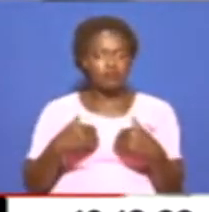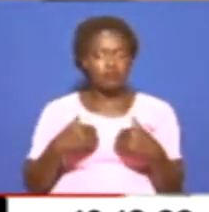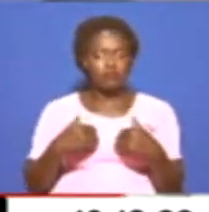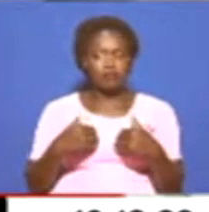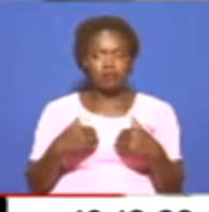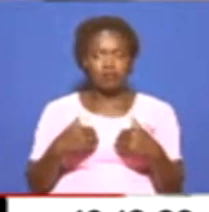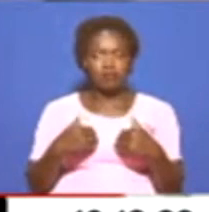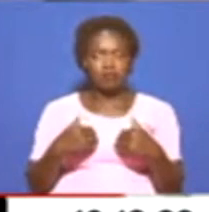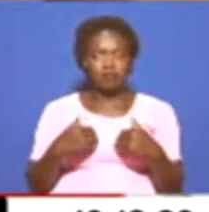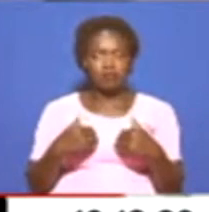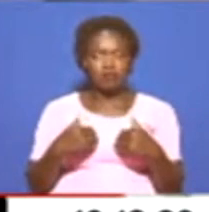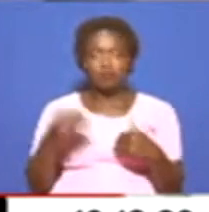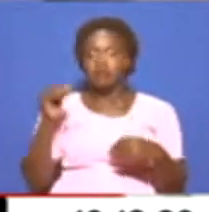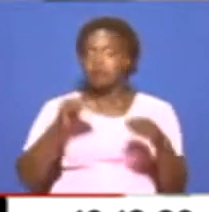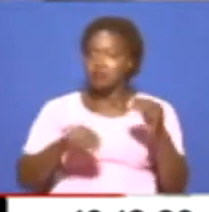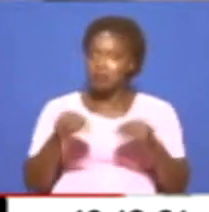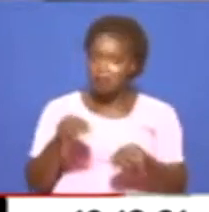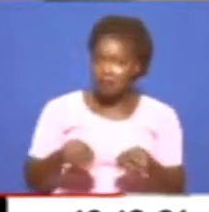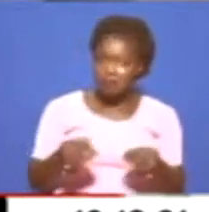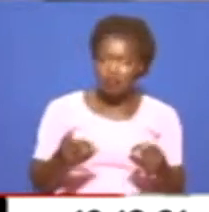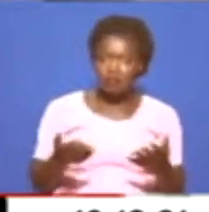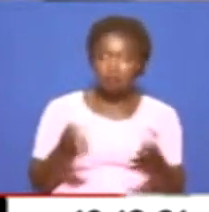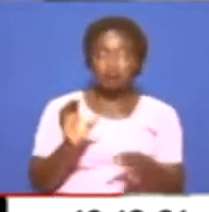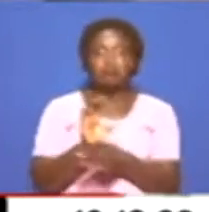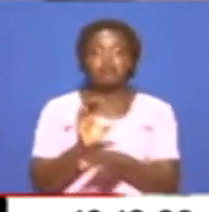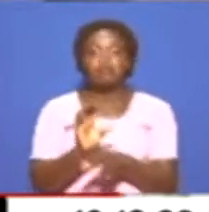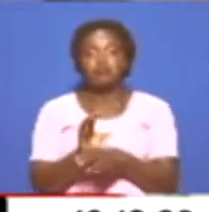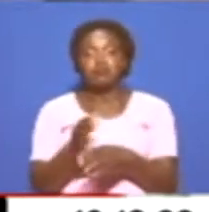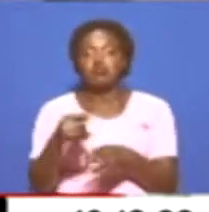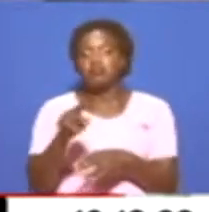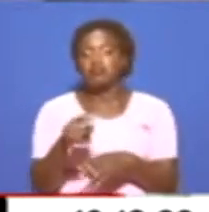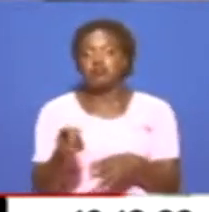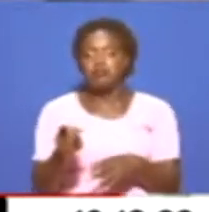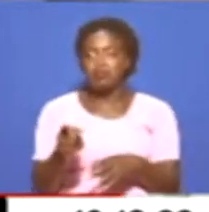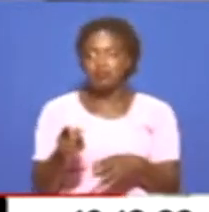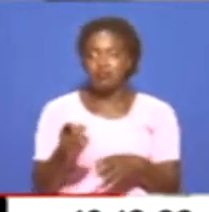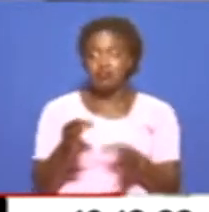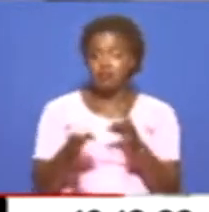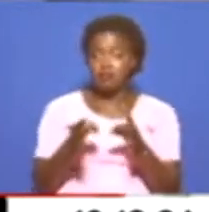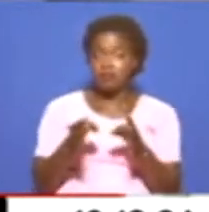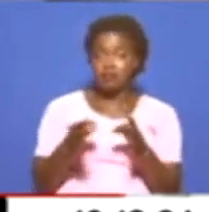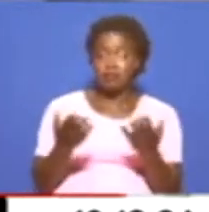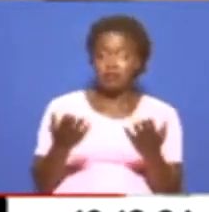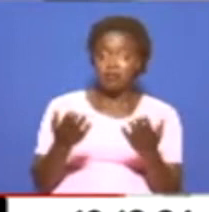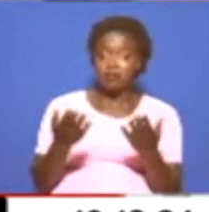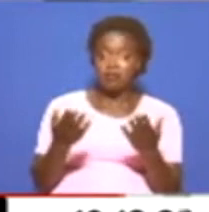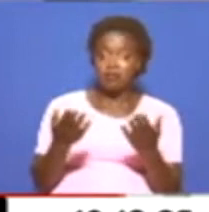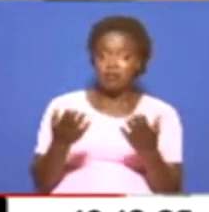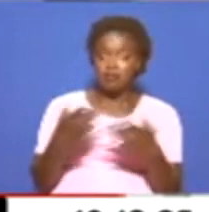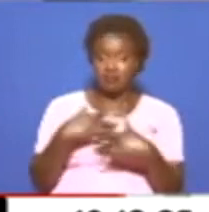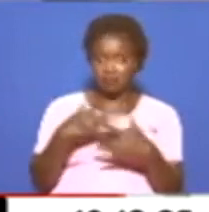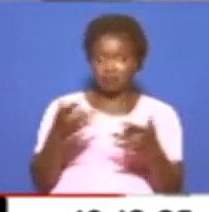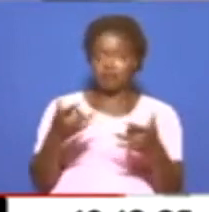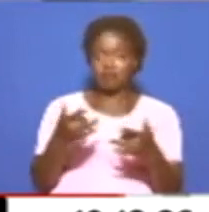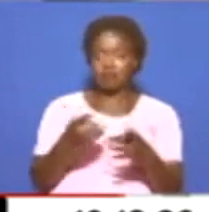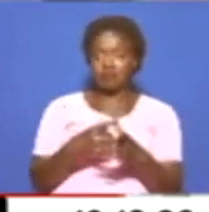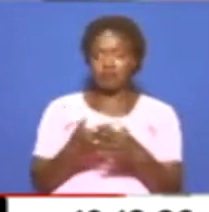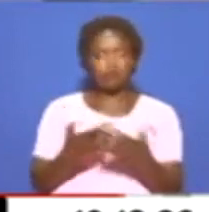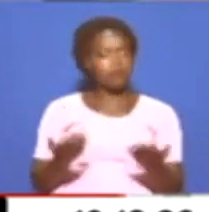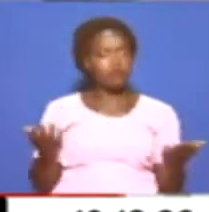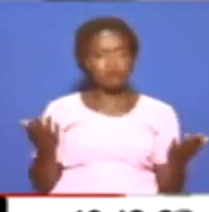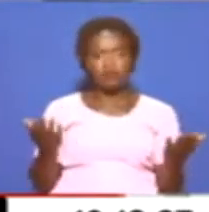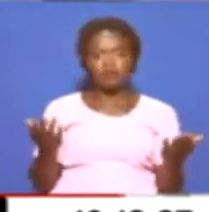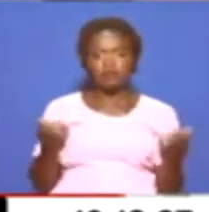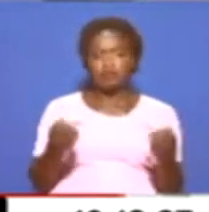any harambes, not even for the church or for yourself, if you are vying. But how do they even the scores? You know, we have so